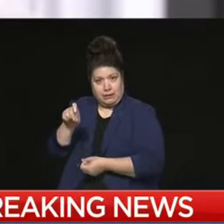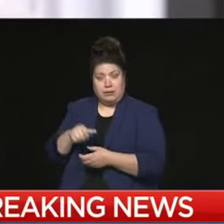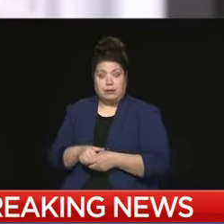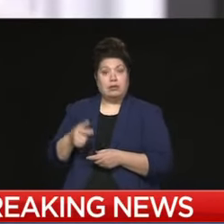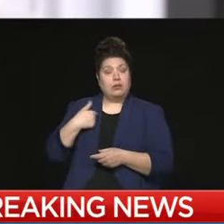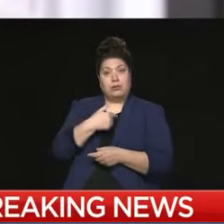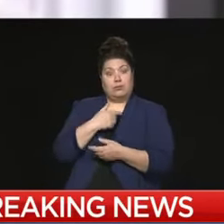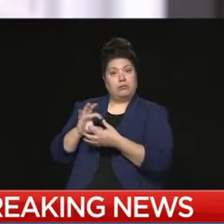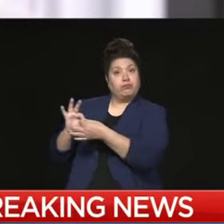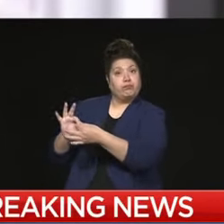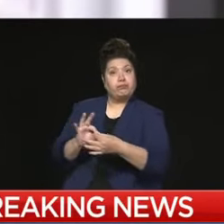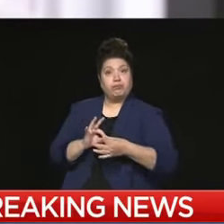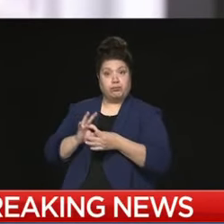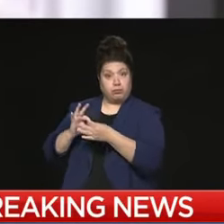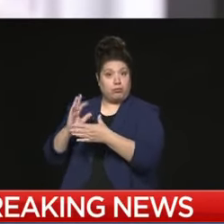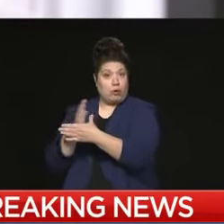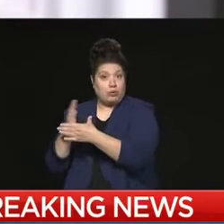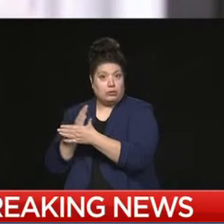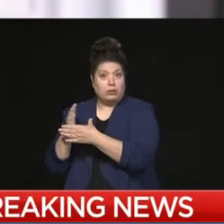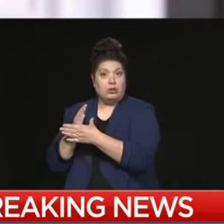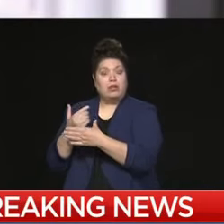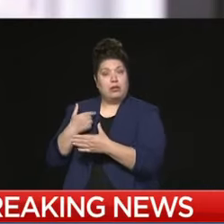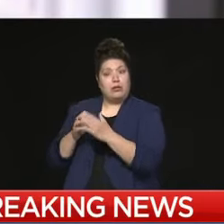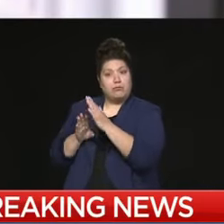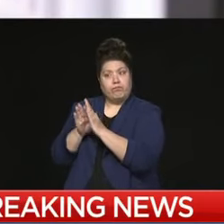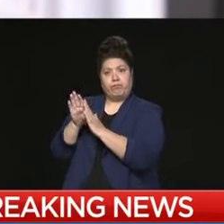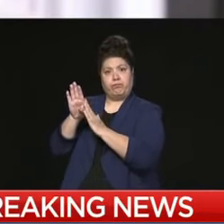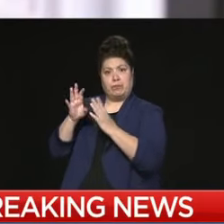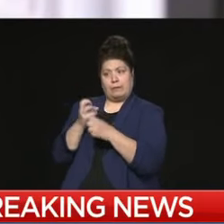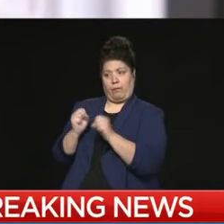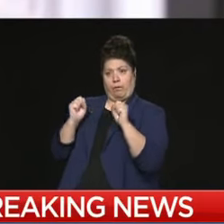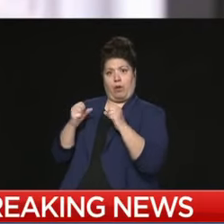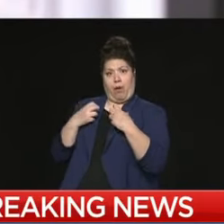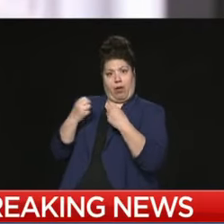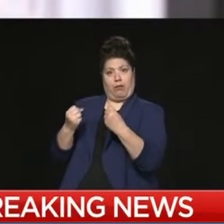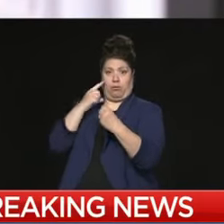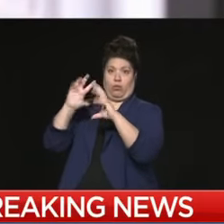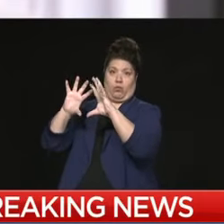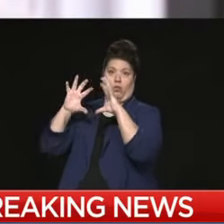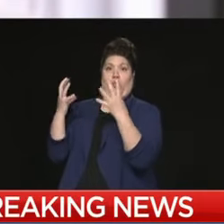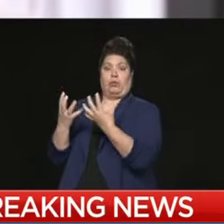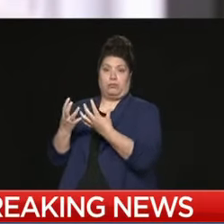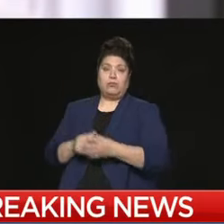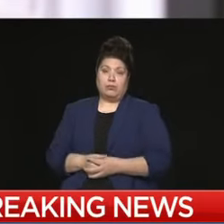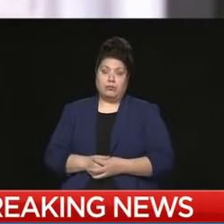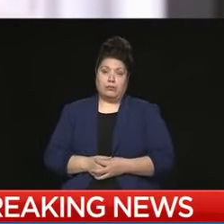working together as partners to ensure the safety and health of people around the world.